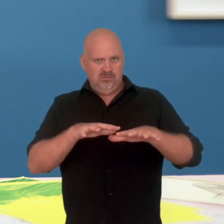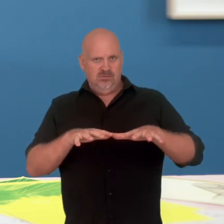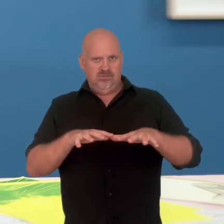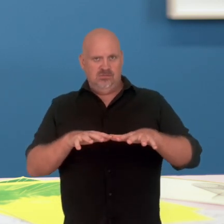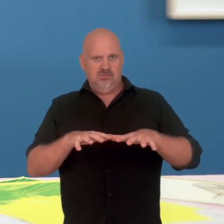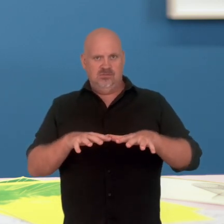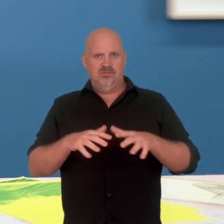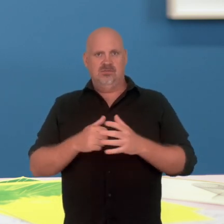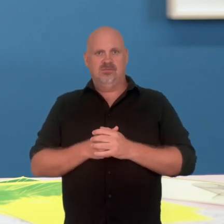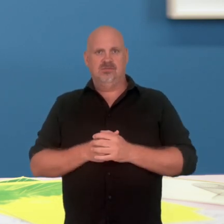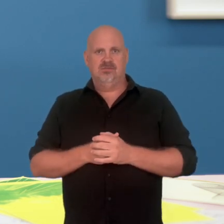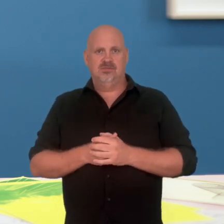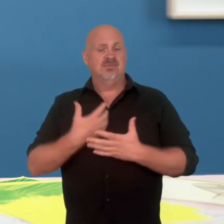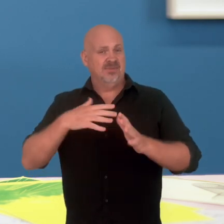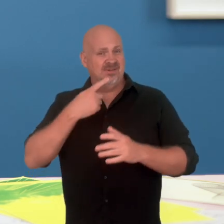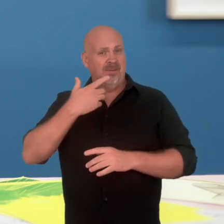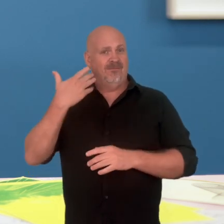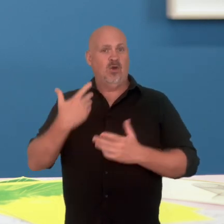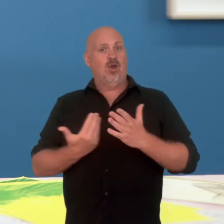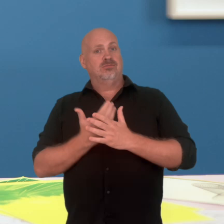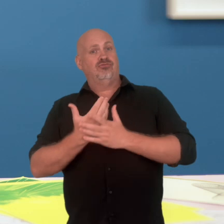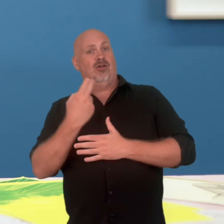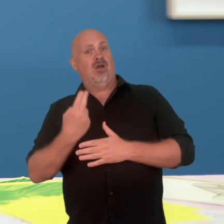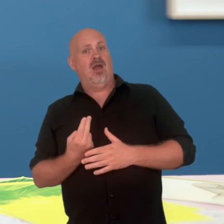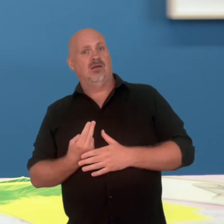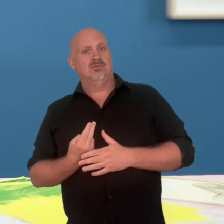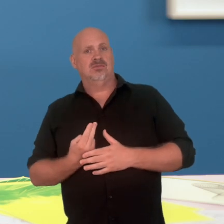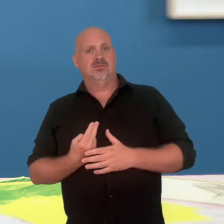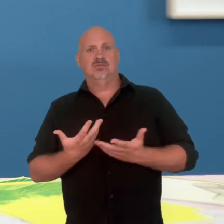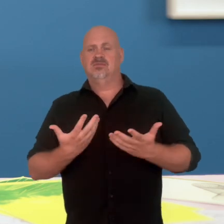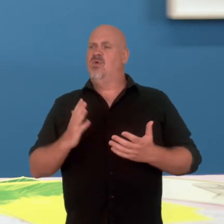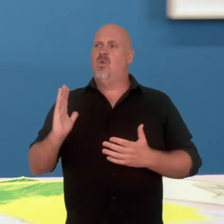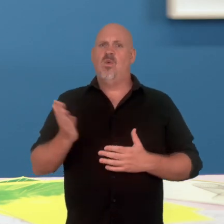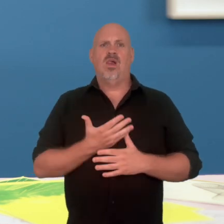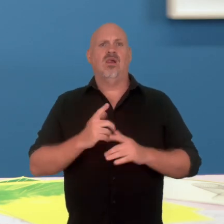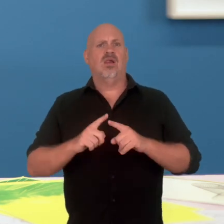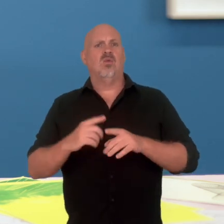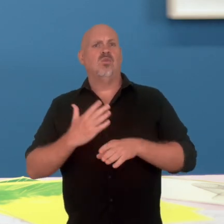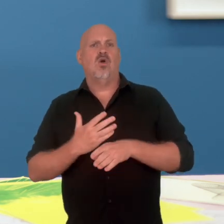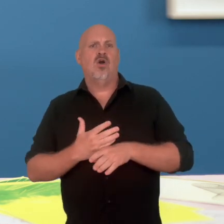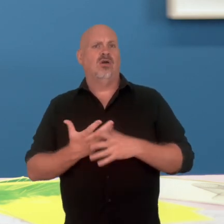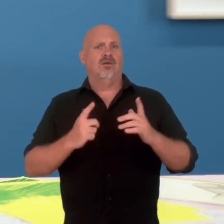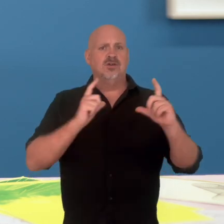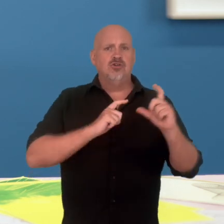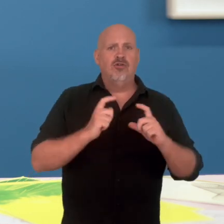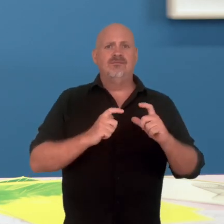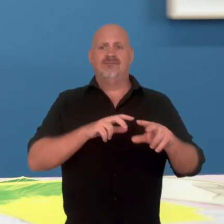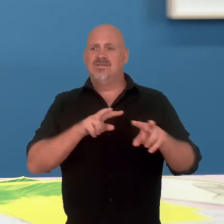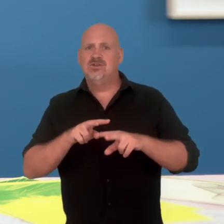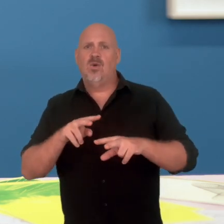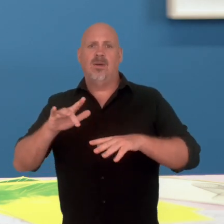in contemporary art, every kind of work is possible, from photography to video to performance